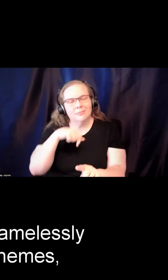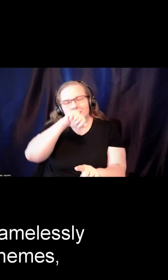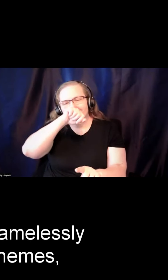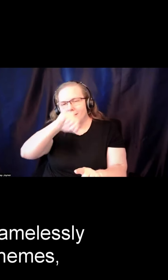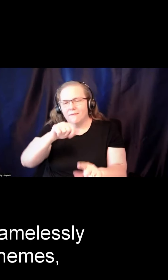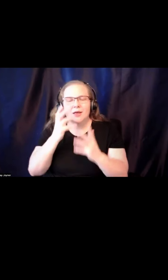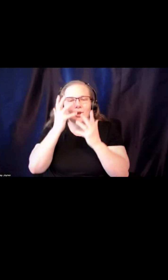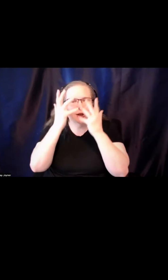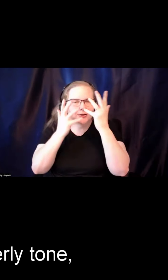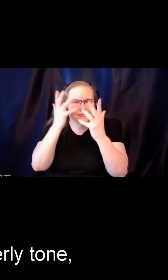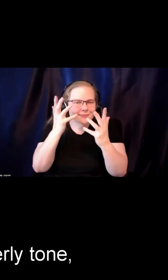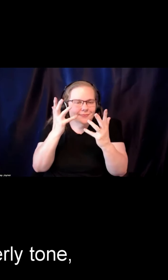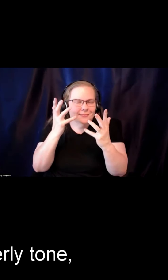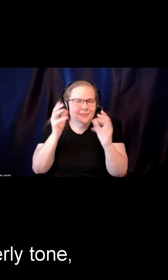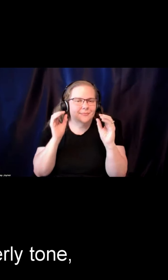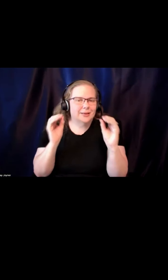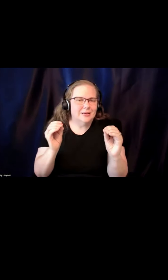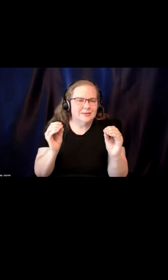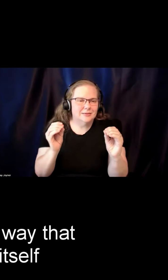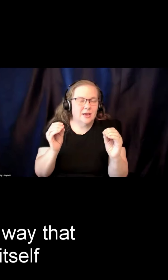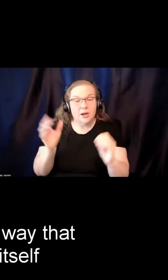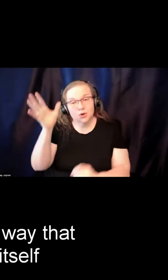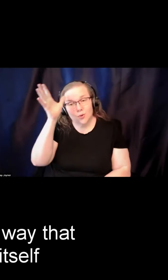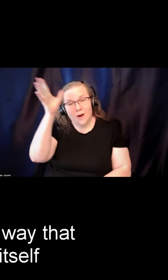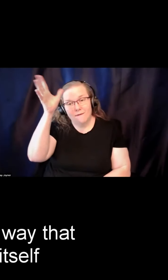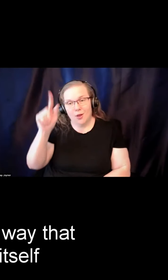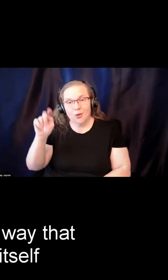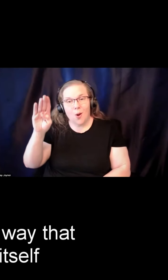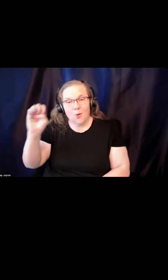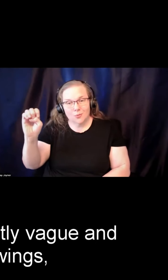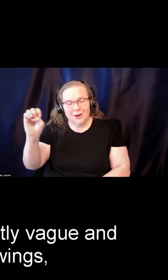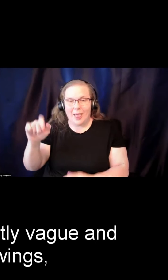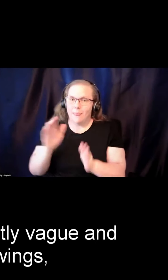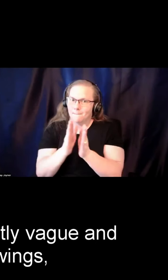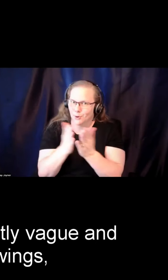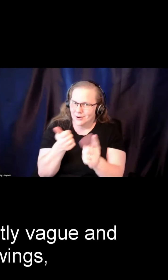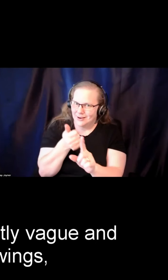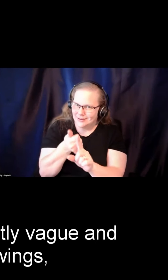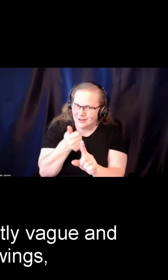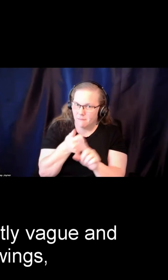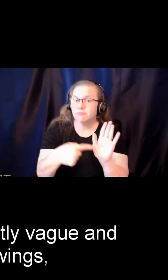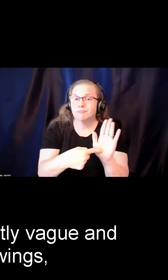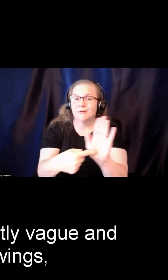shamelessly Odyssean themes, its grandfatherly tone, and I love the way that the book itself reveals, in its slightly vague and